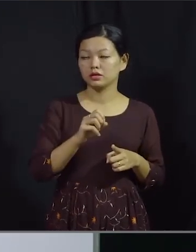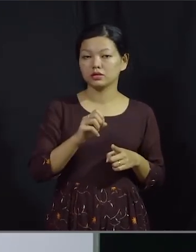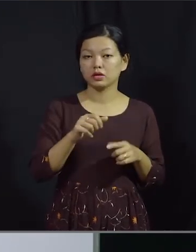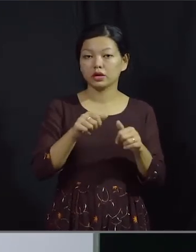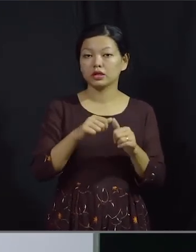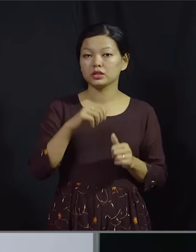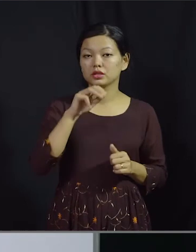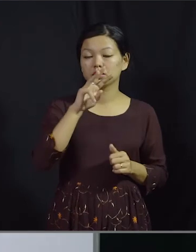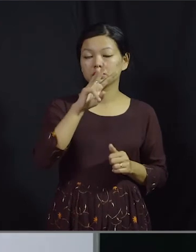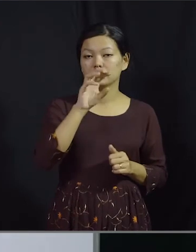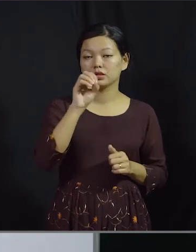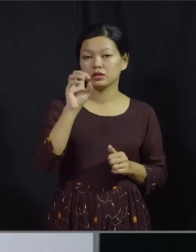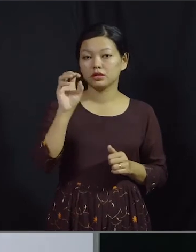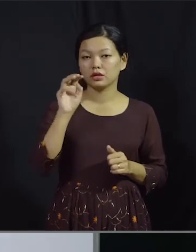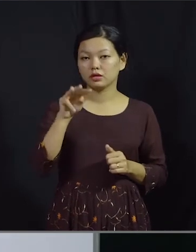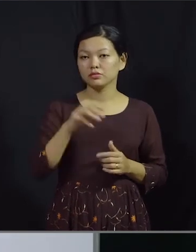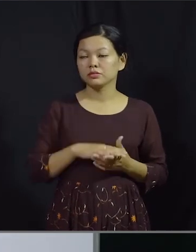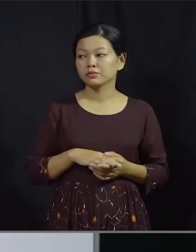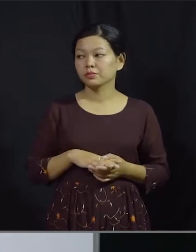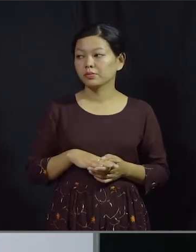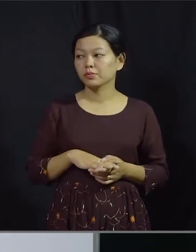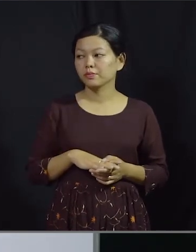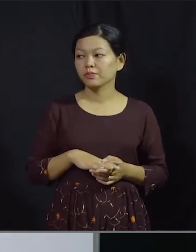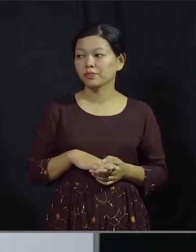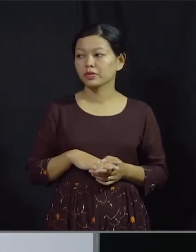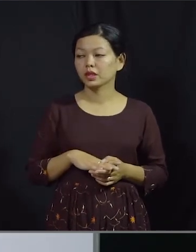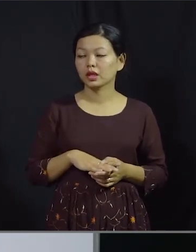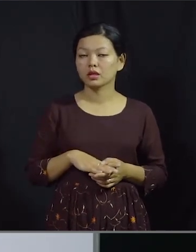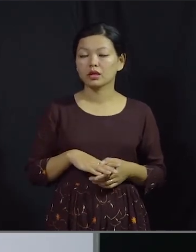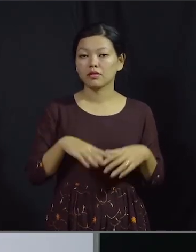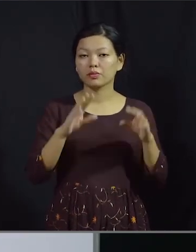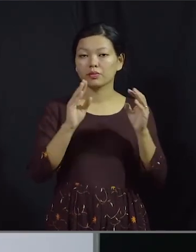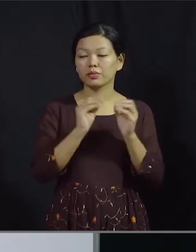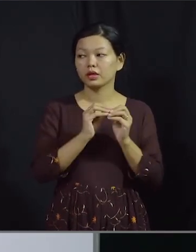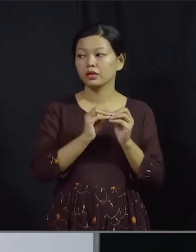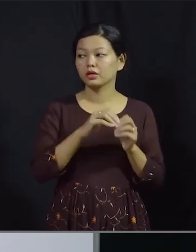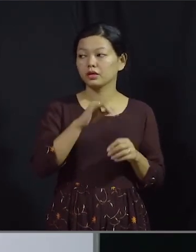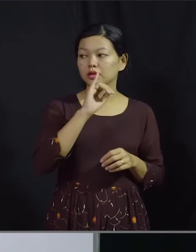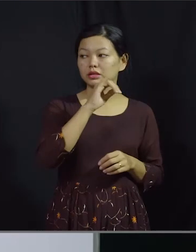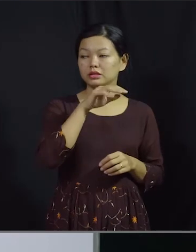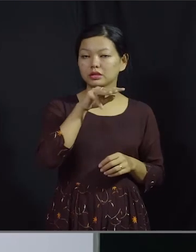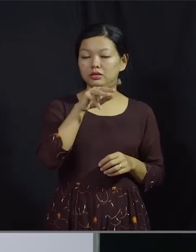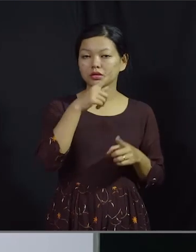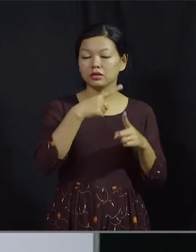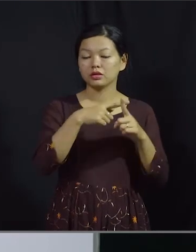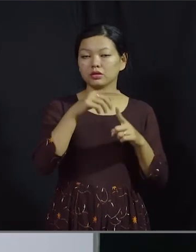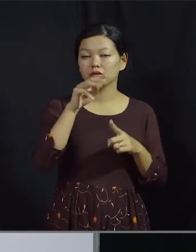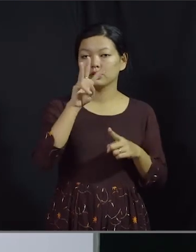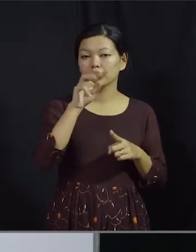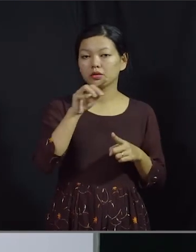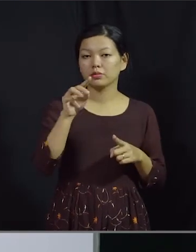for B, it is 6,000 into 3 by 10. You will